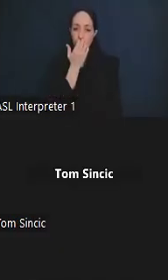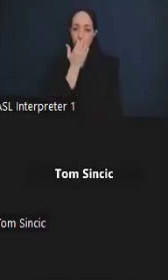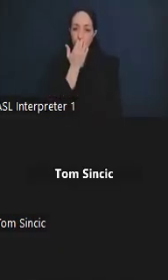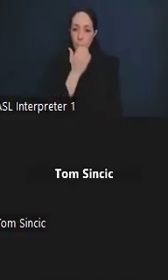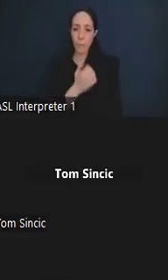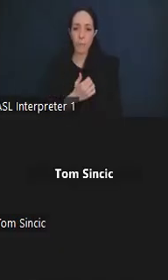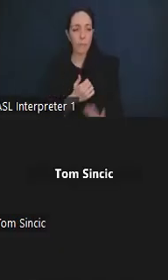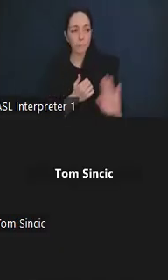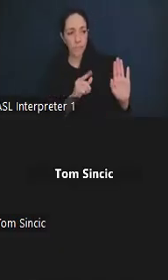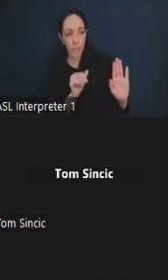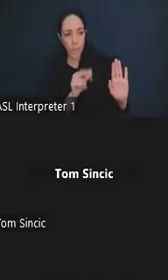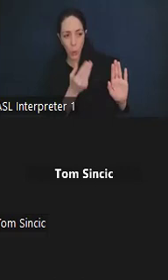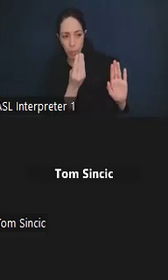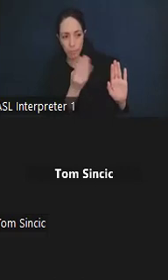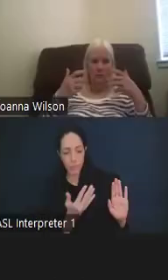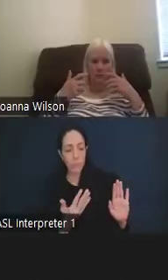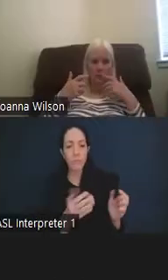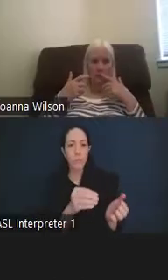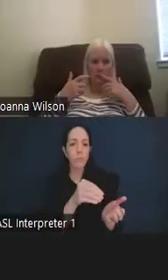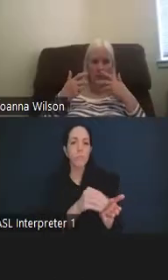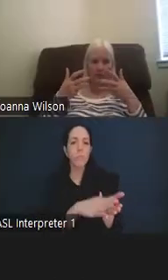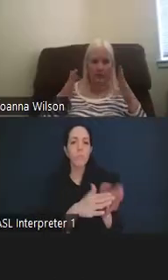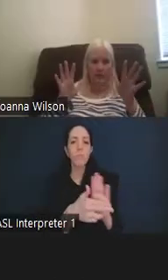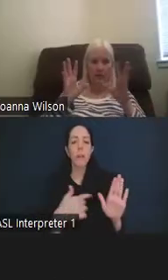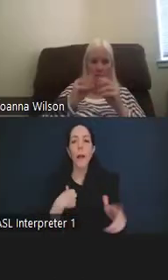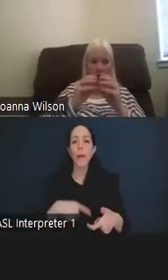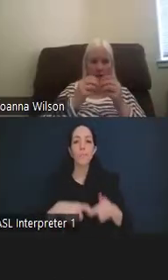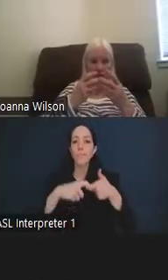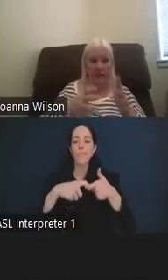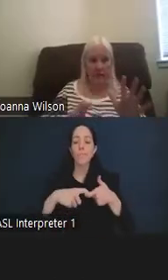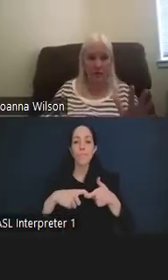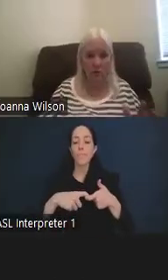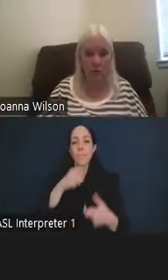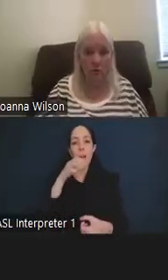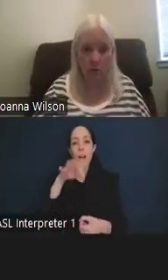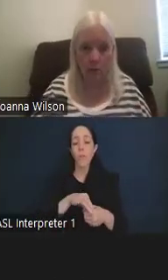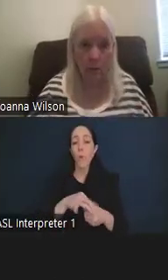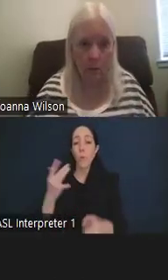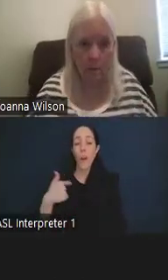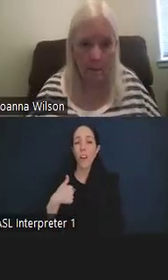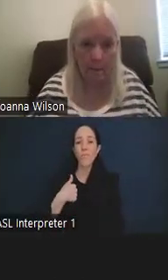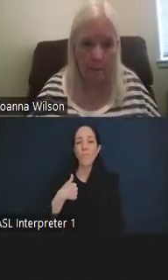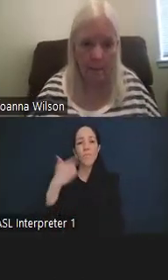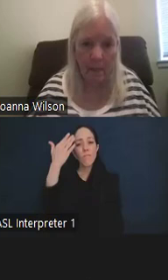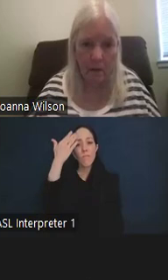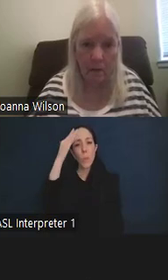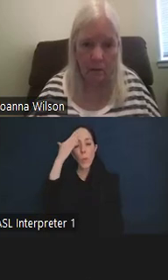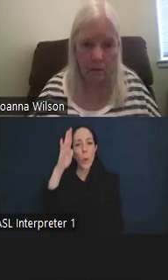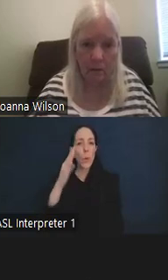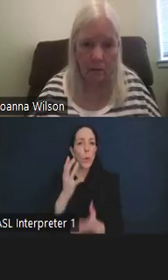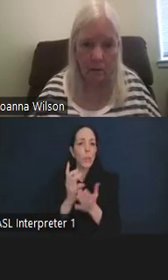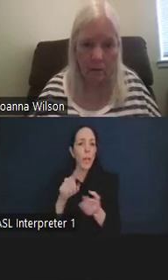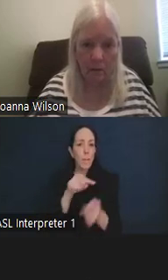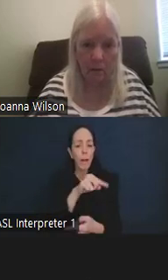Kelly, this is Laura. I'm just gonna go on record as abstaining just because I don't know enough about the program too. Perfect, thanks, Laura.